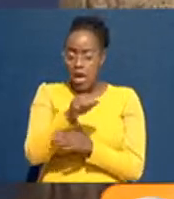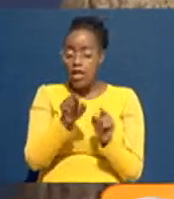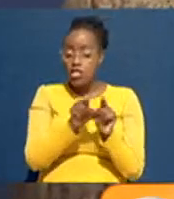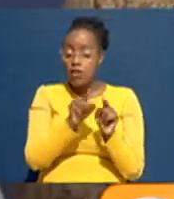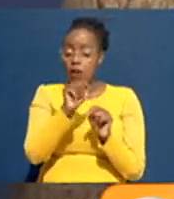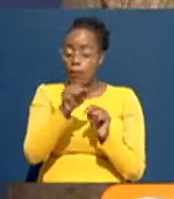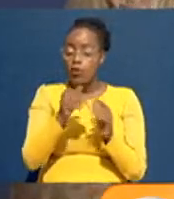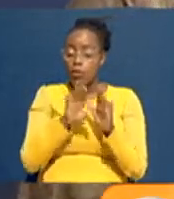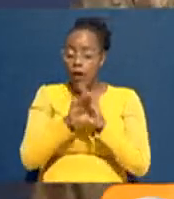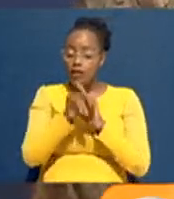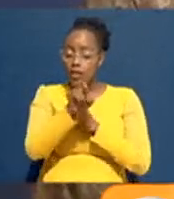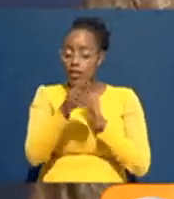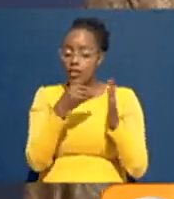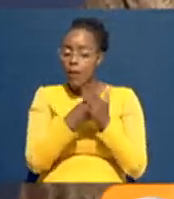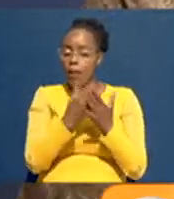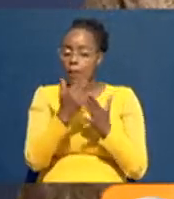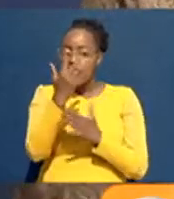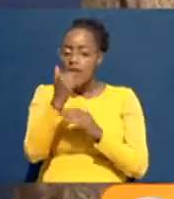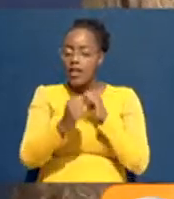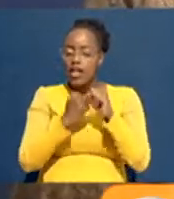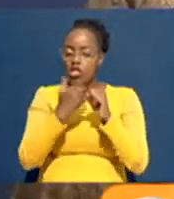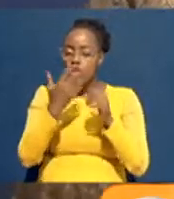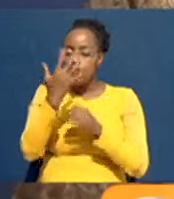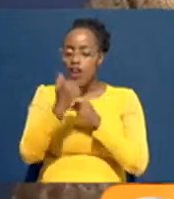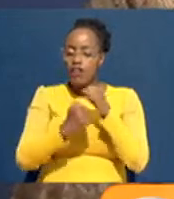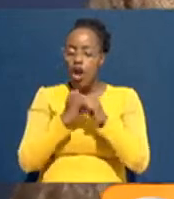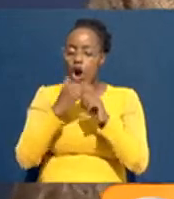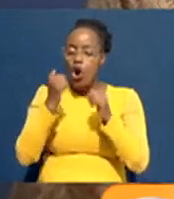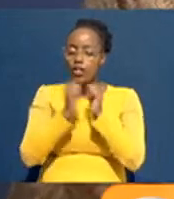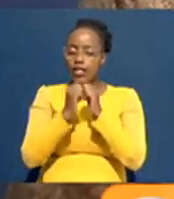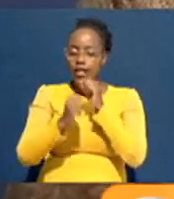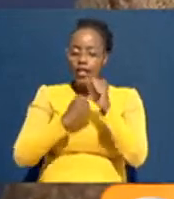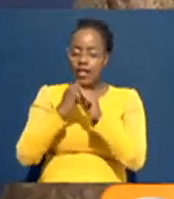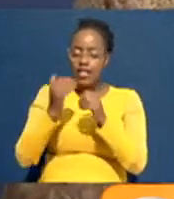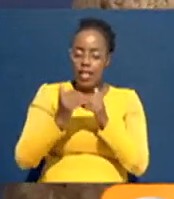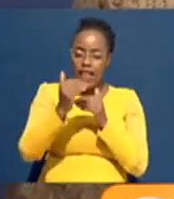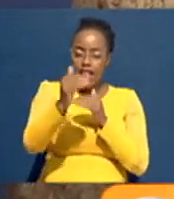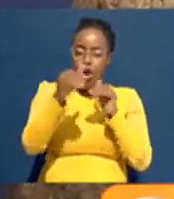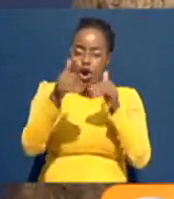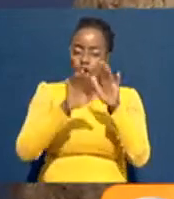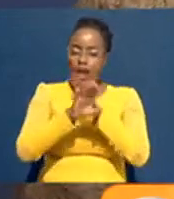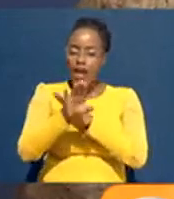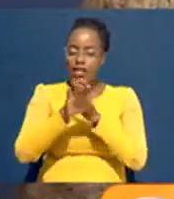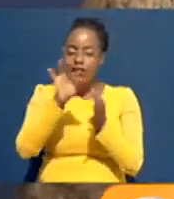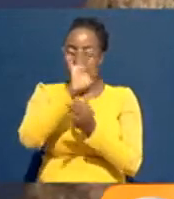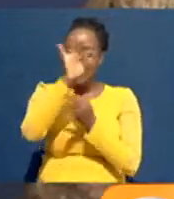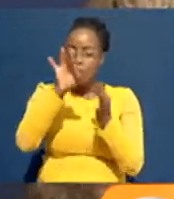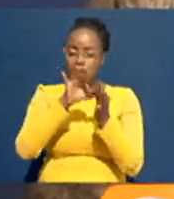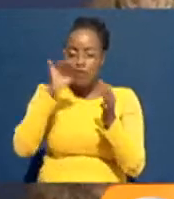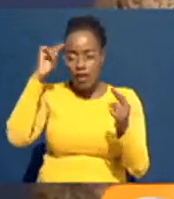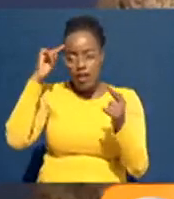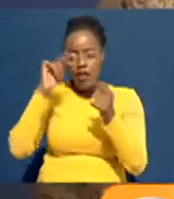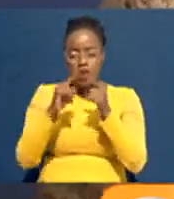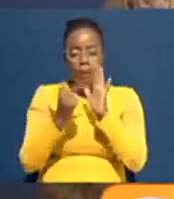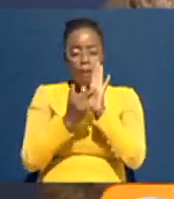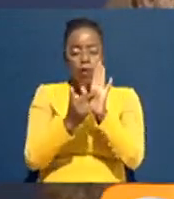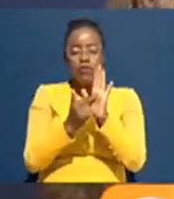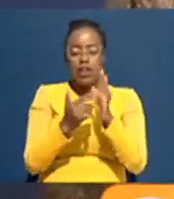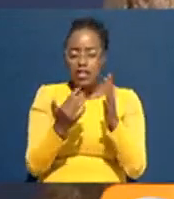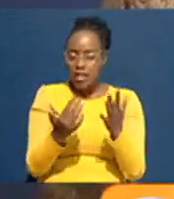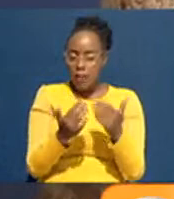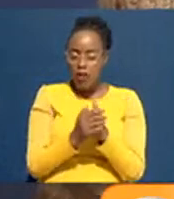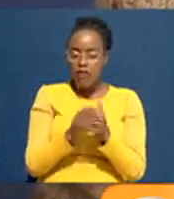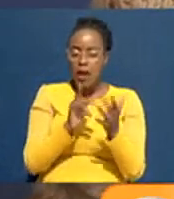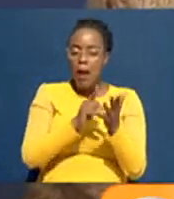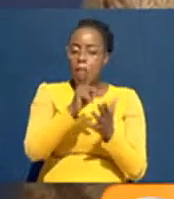can access that money maybe in 3 years, in 5 years, in 10 years' time, or you can access it for specific purposes like, you know,